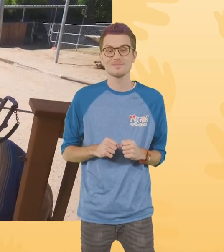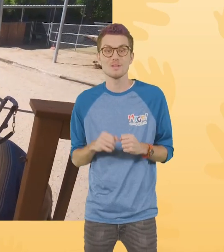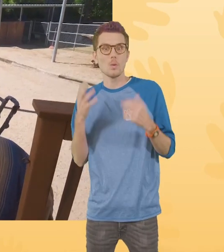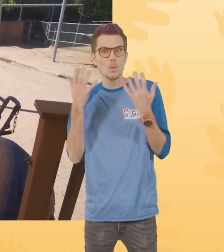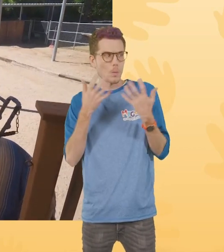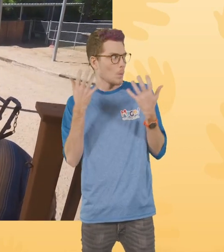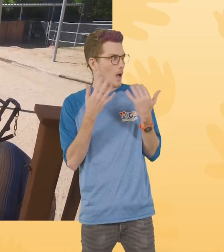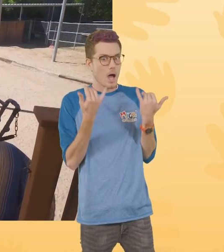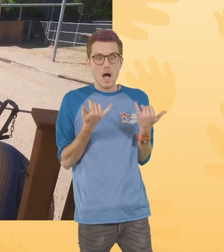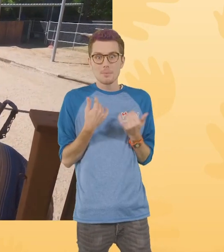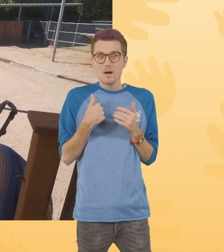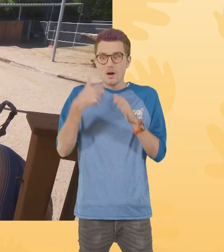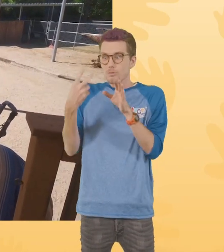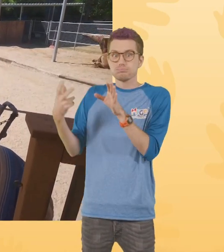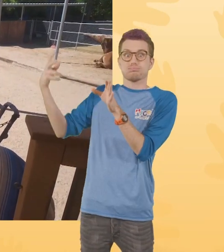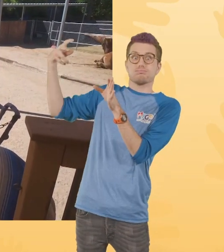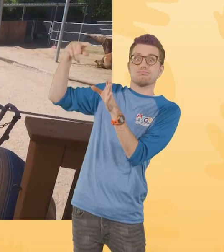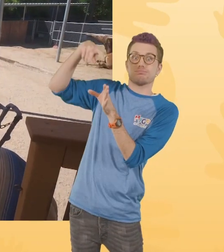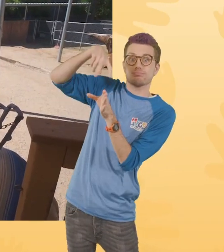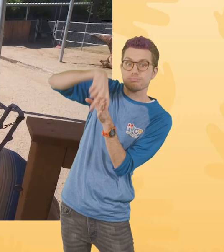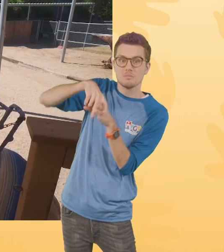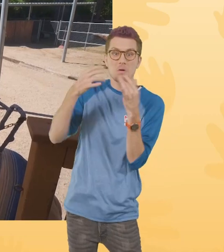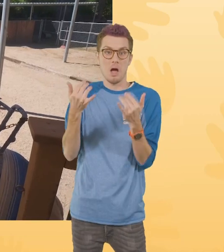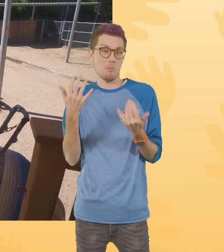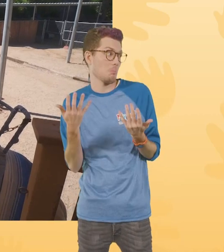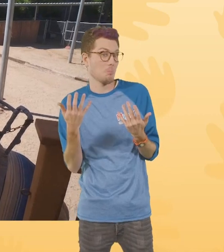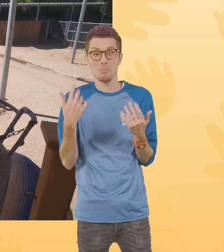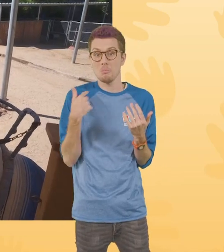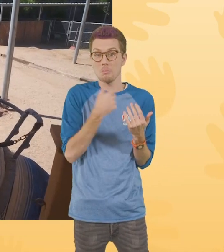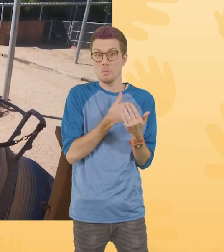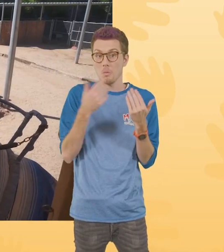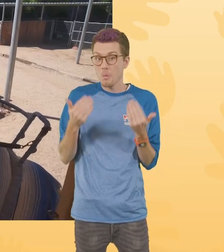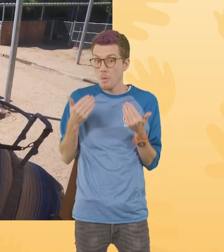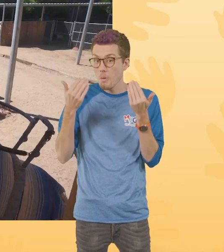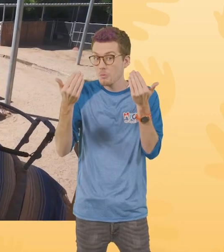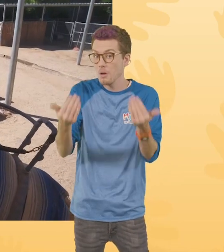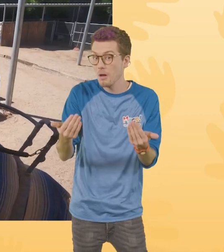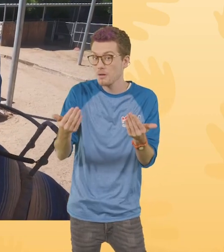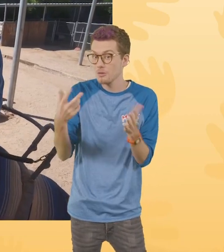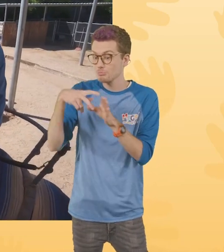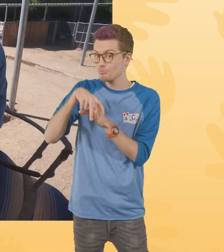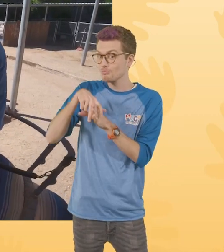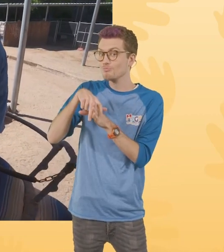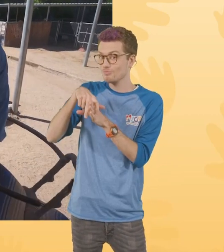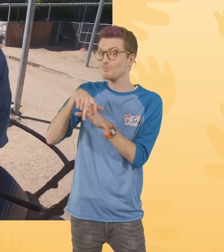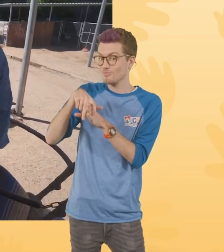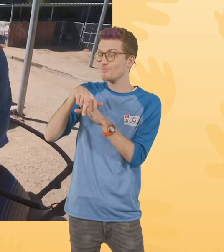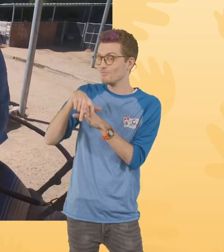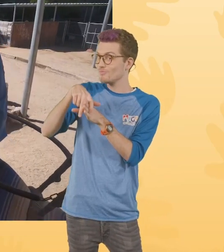Whoa! Now I'm on top of a camel. Okay, here we go. All